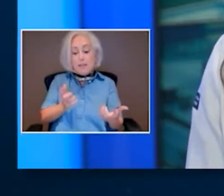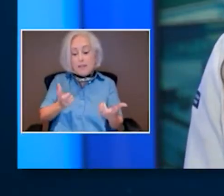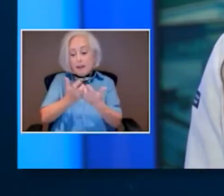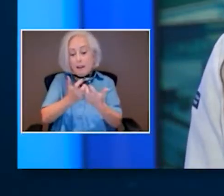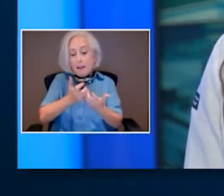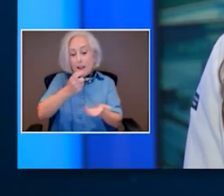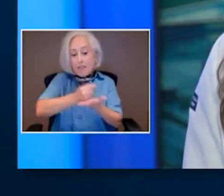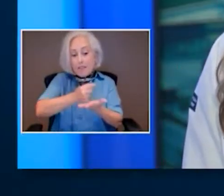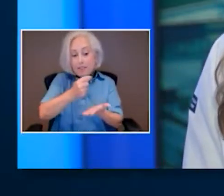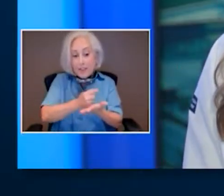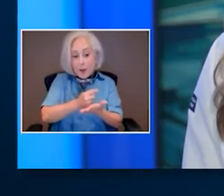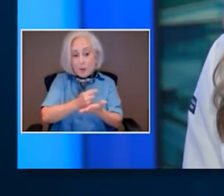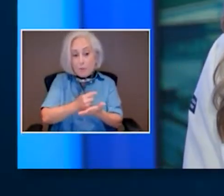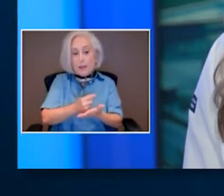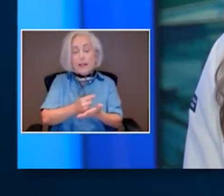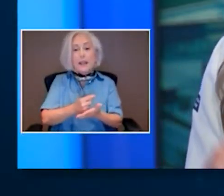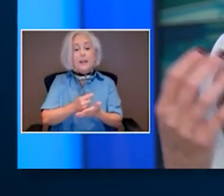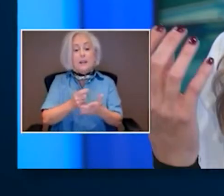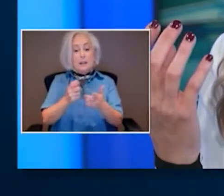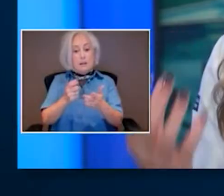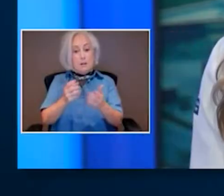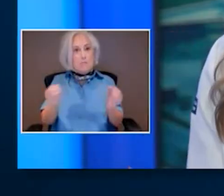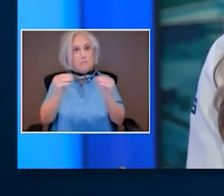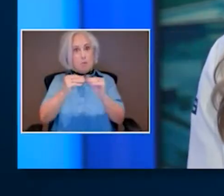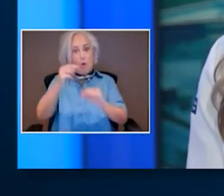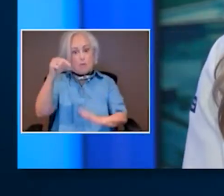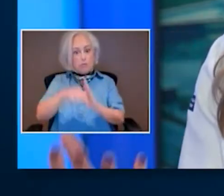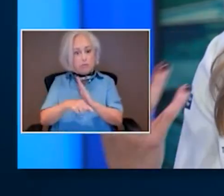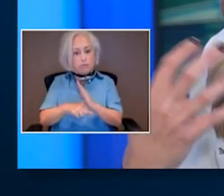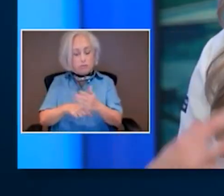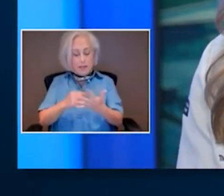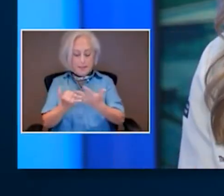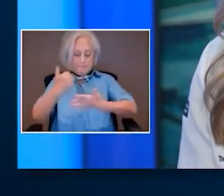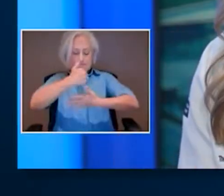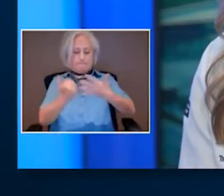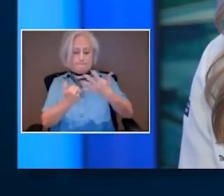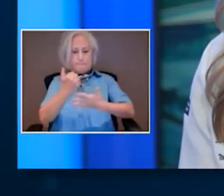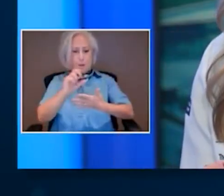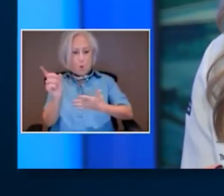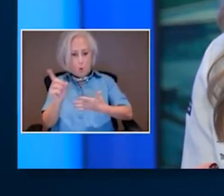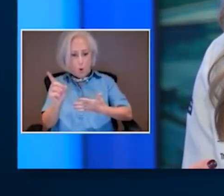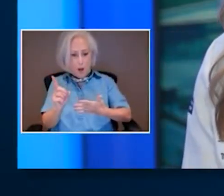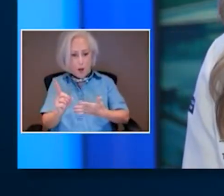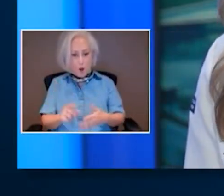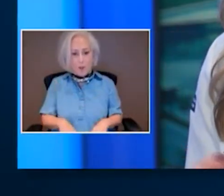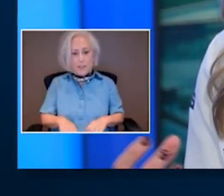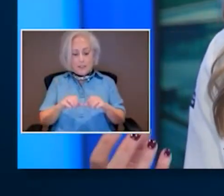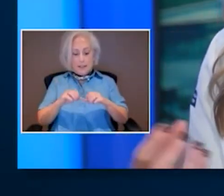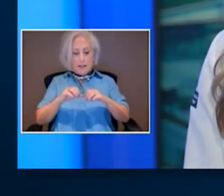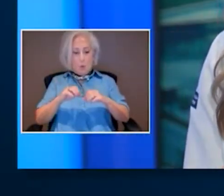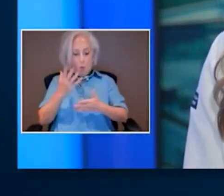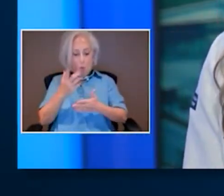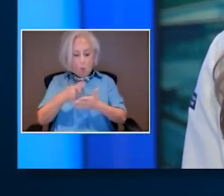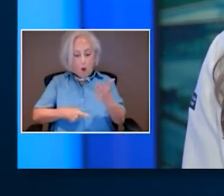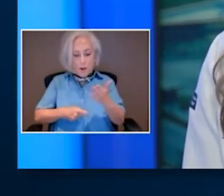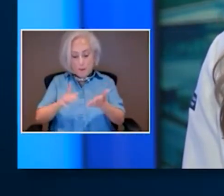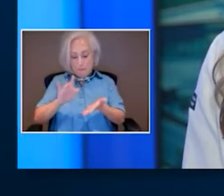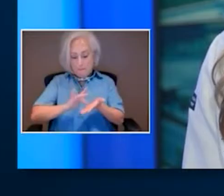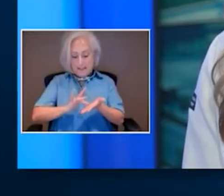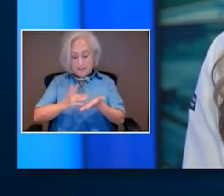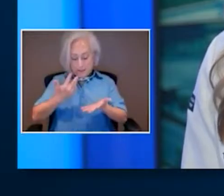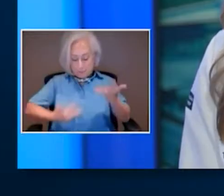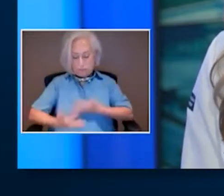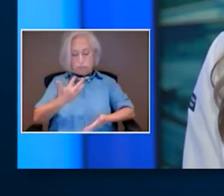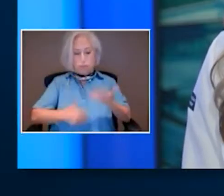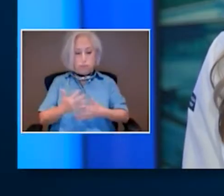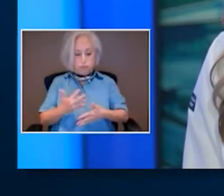things in the right order between local therapy and the systemic therapy, so the medicine side, what's going through your system, that has to be paired